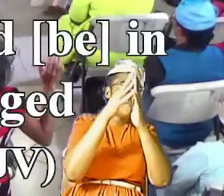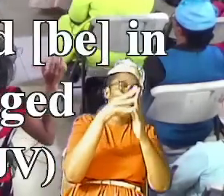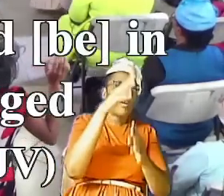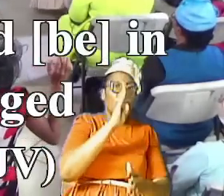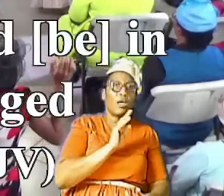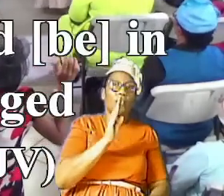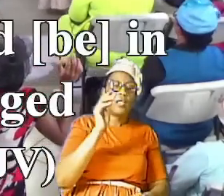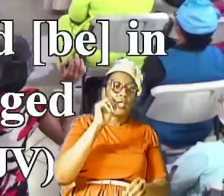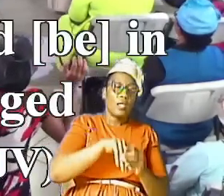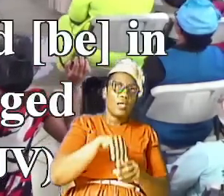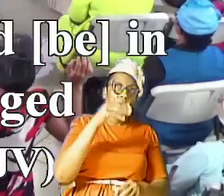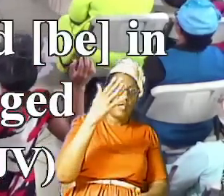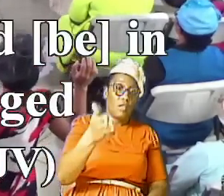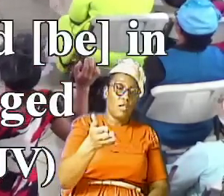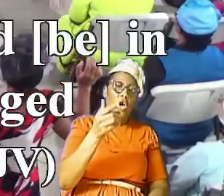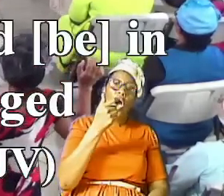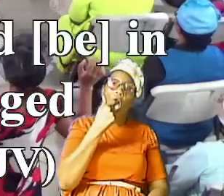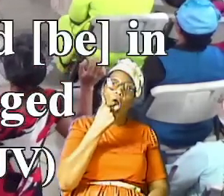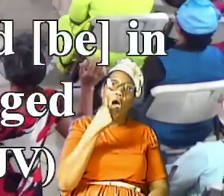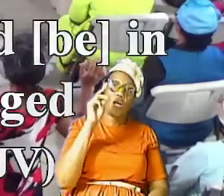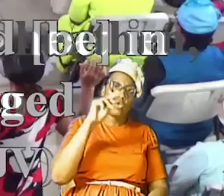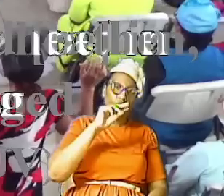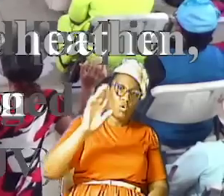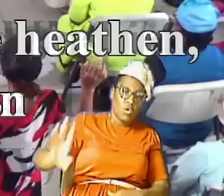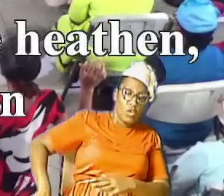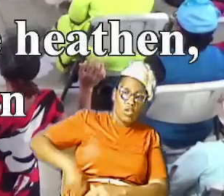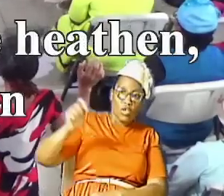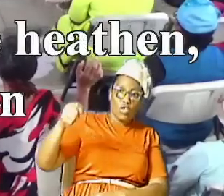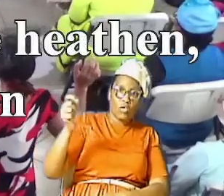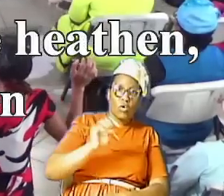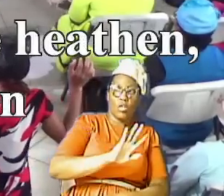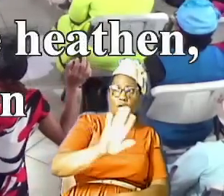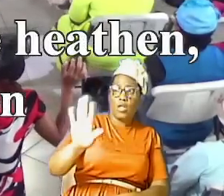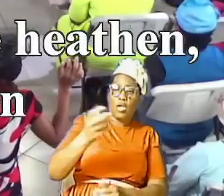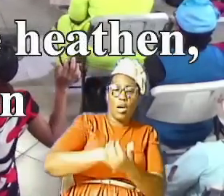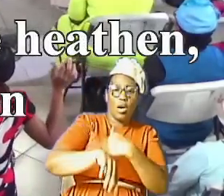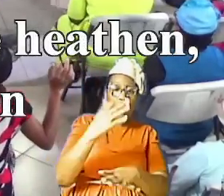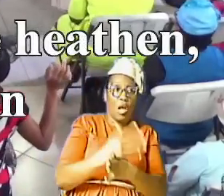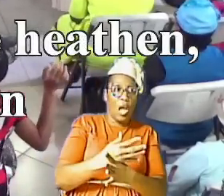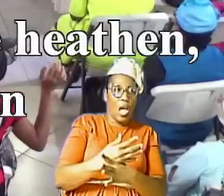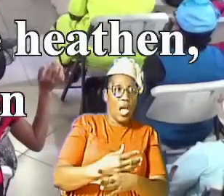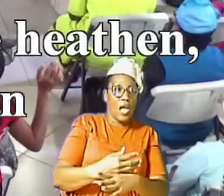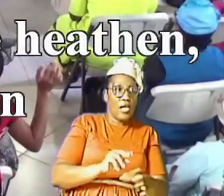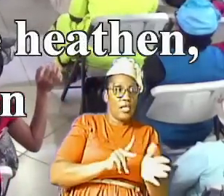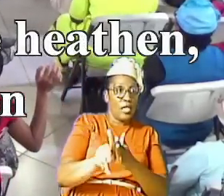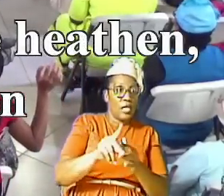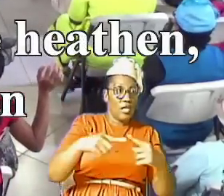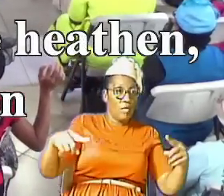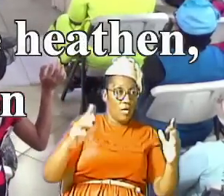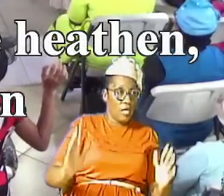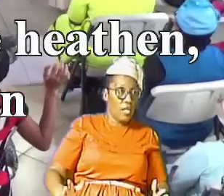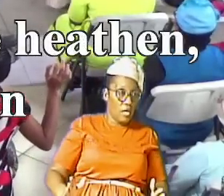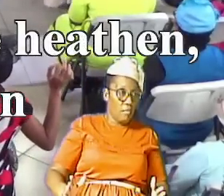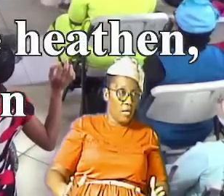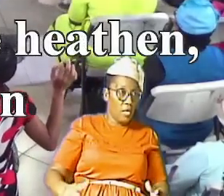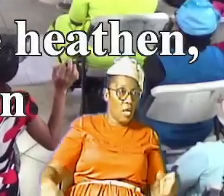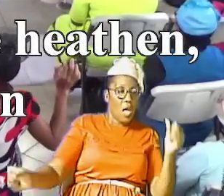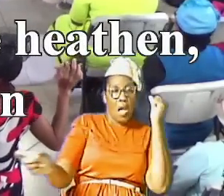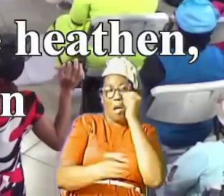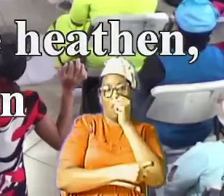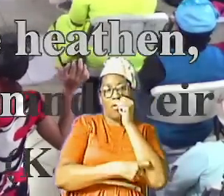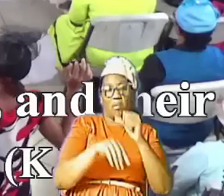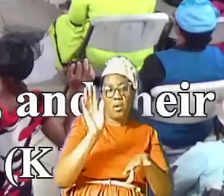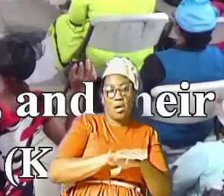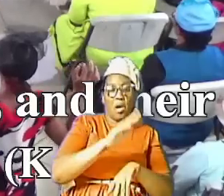their mouth, and a two-edged sword in their hand, to execute vengeance upon the heathen and punishments upon the